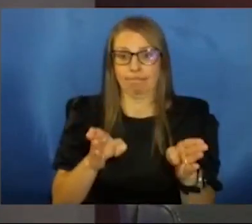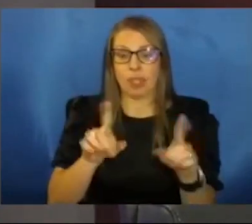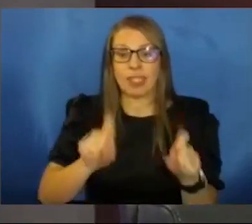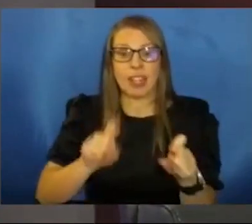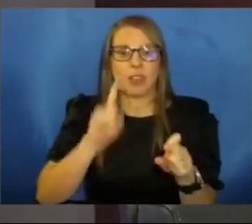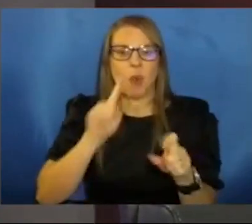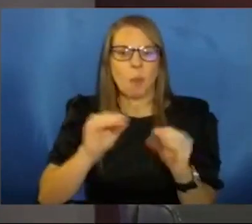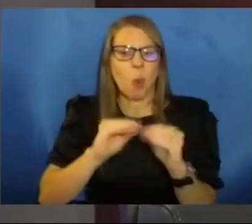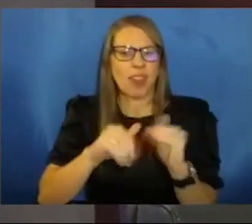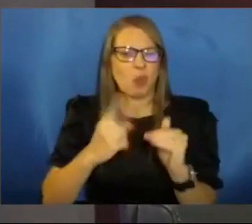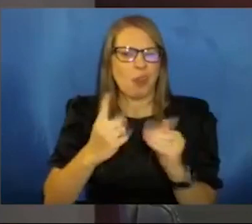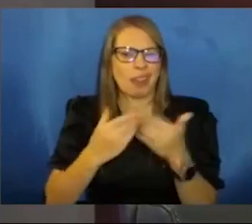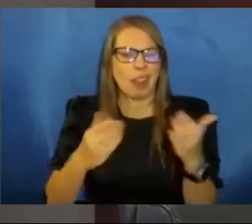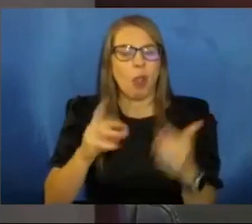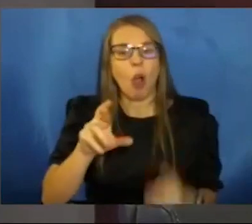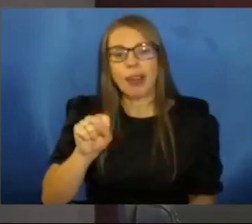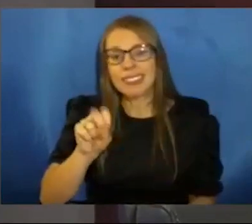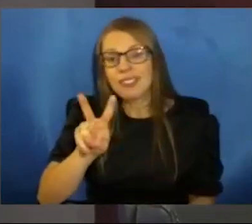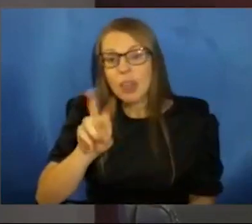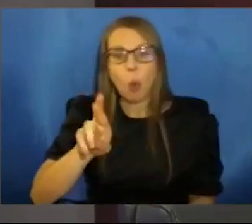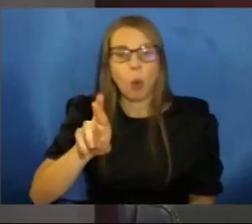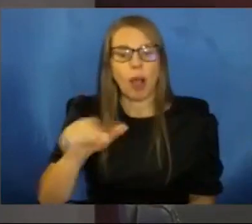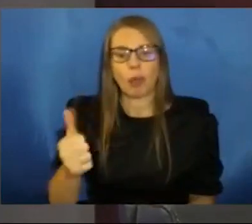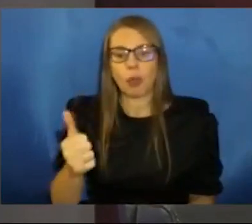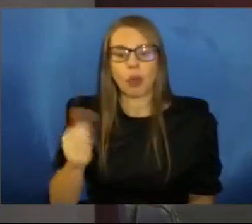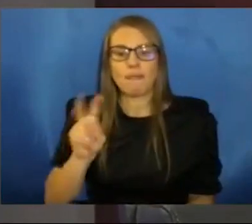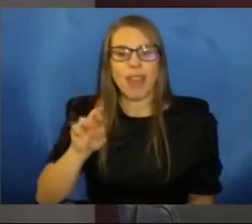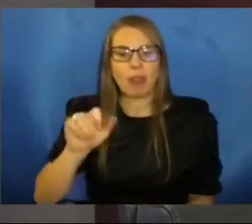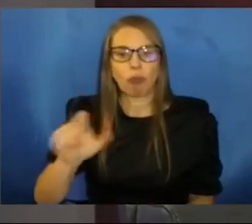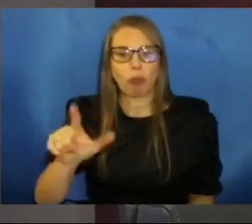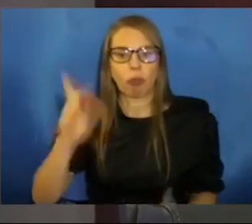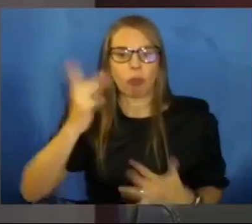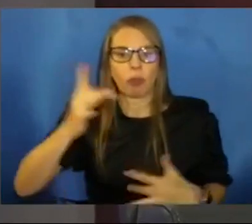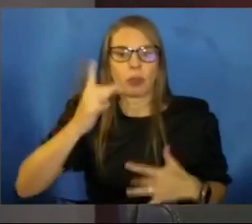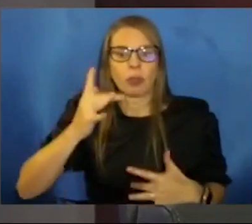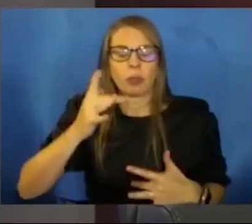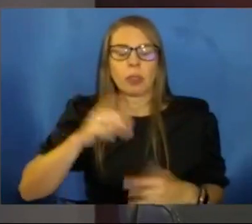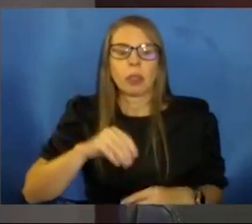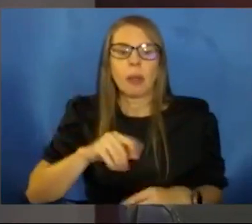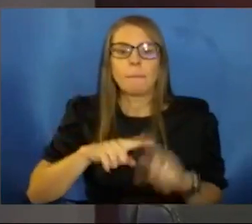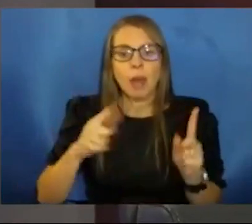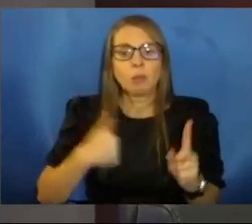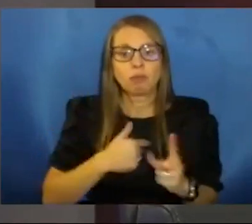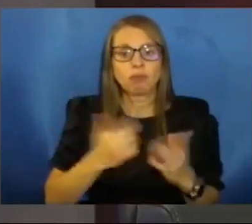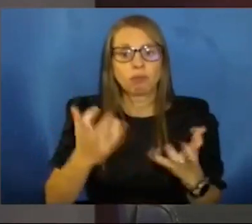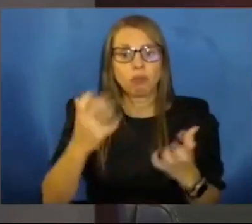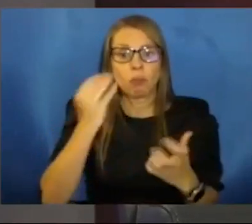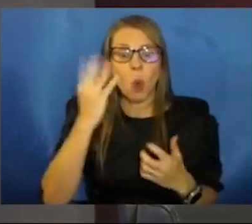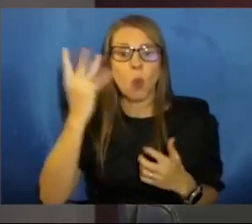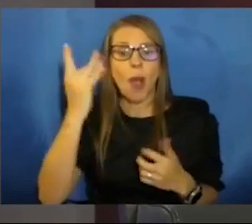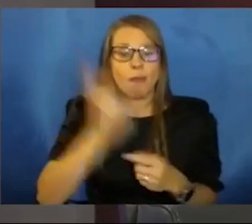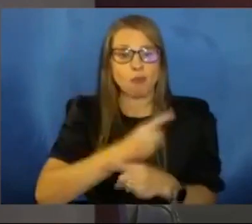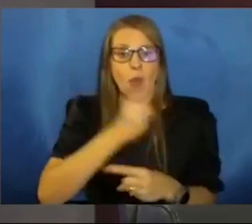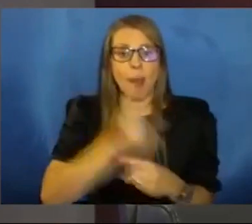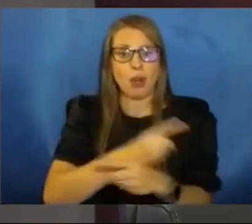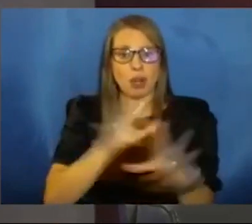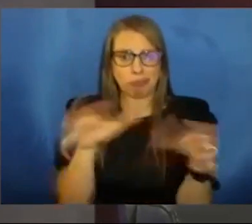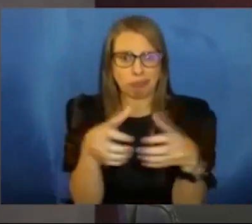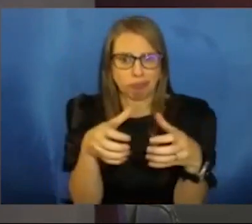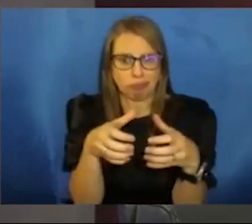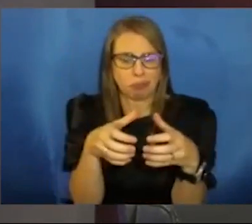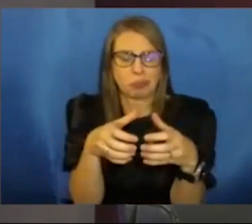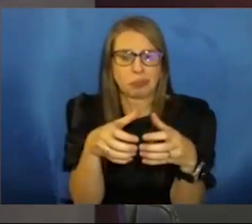couple other questions. But do we know the ages of the patients being hospitalized at Children's Mercy? They know they go up to 20, 21 years old, but I